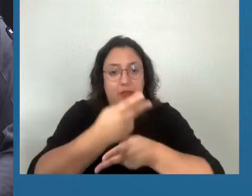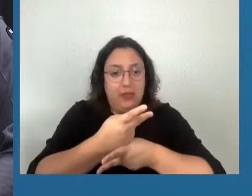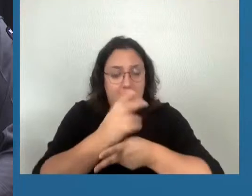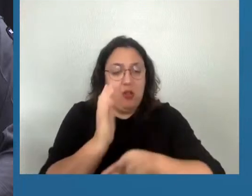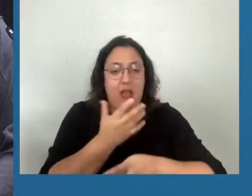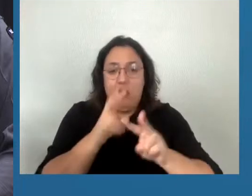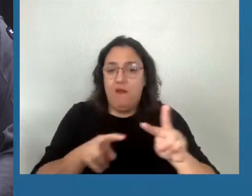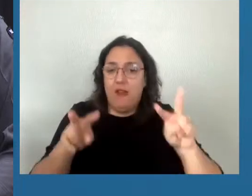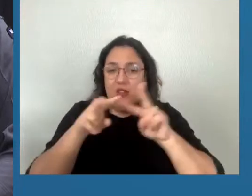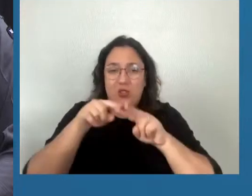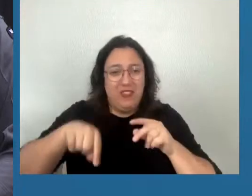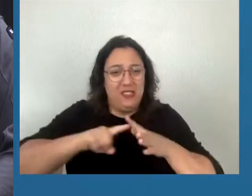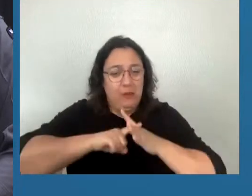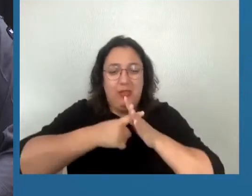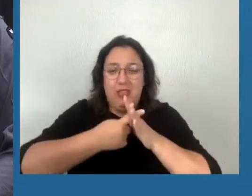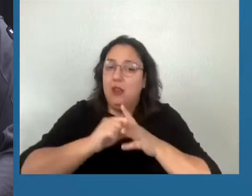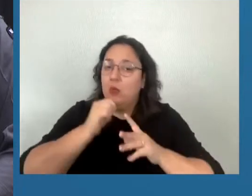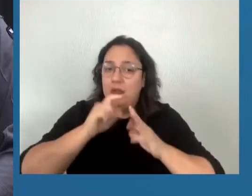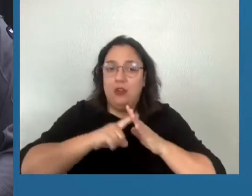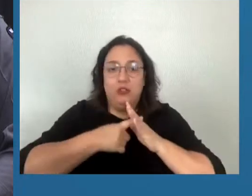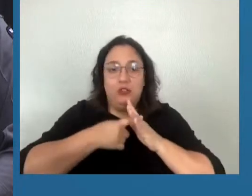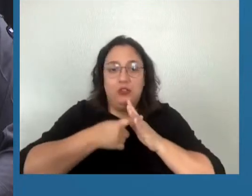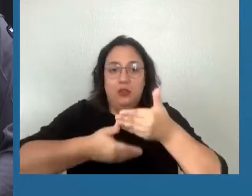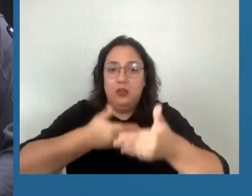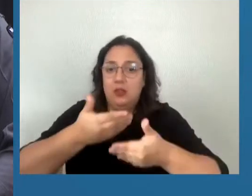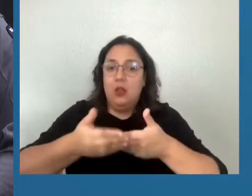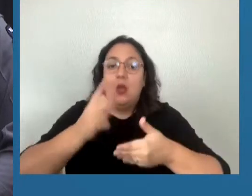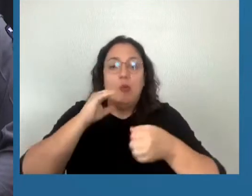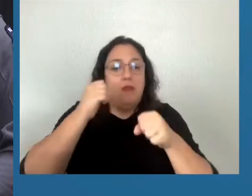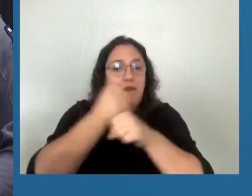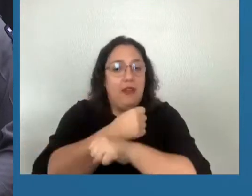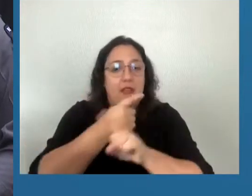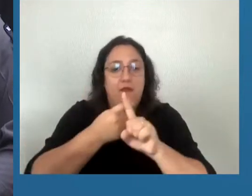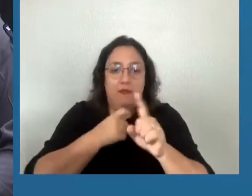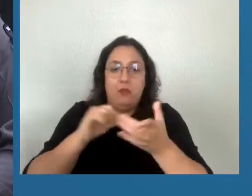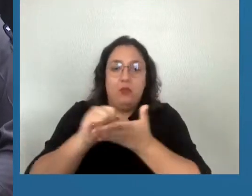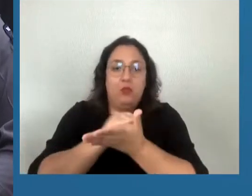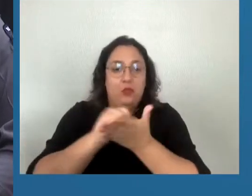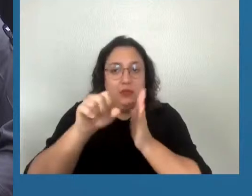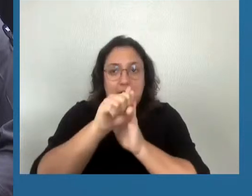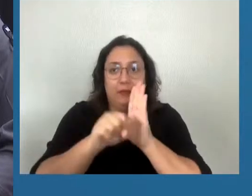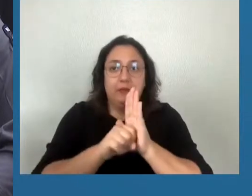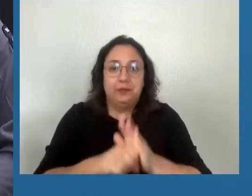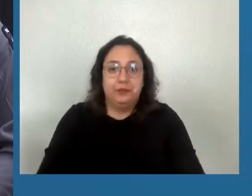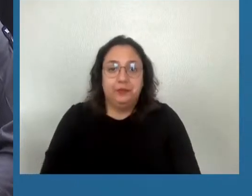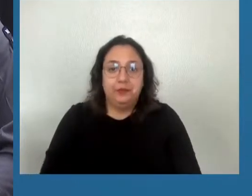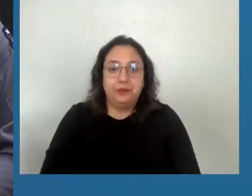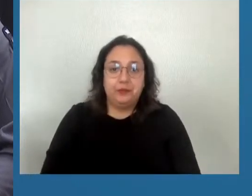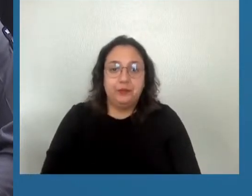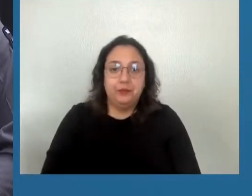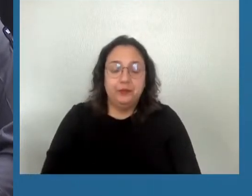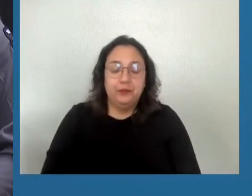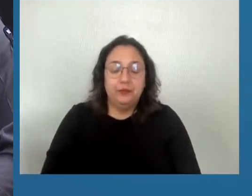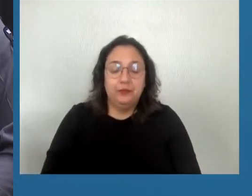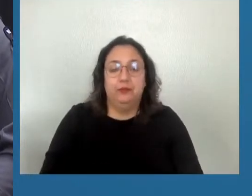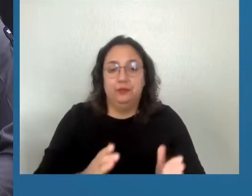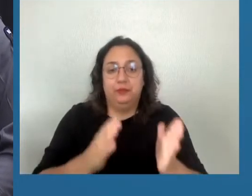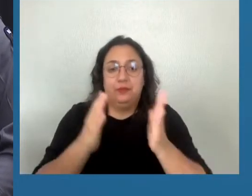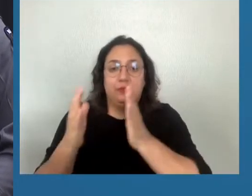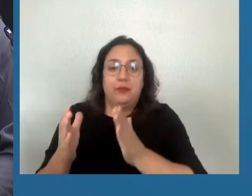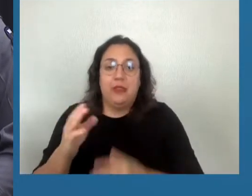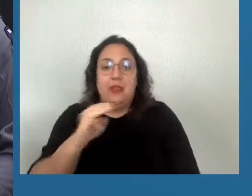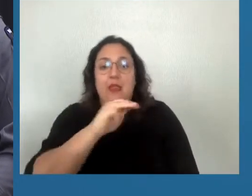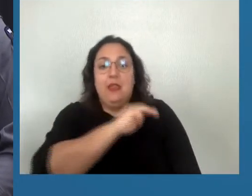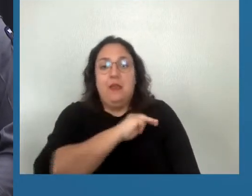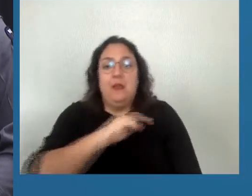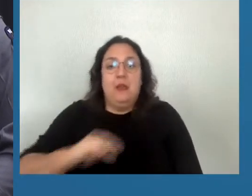this down this path without a major fight from the state of New York. Governor, Mayor Adams, you